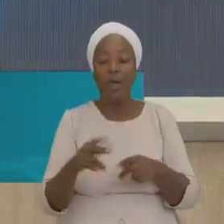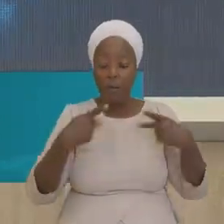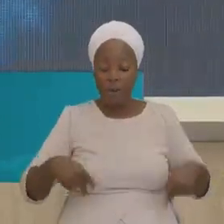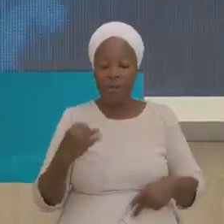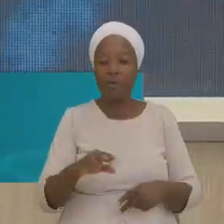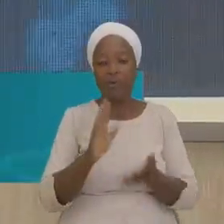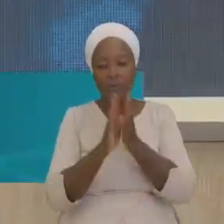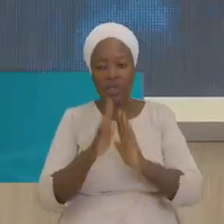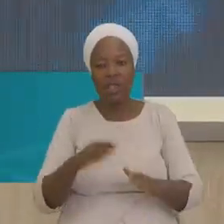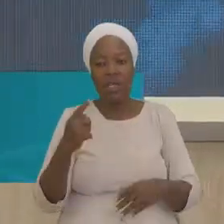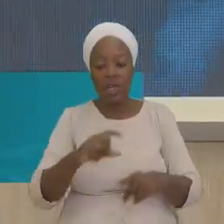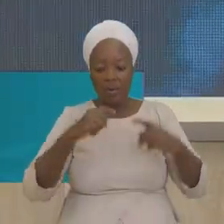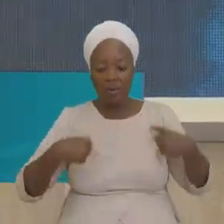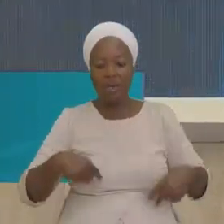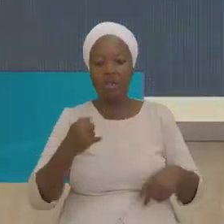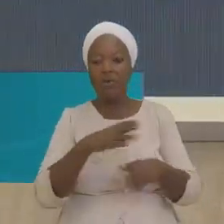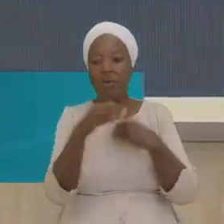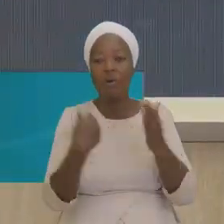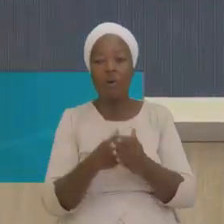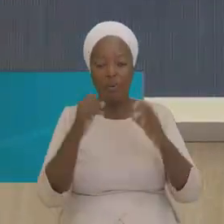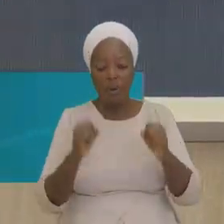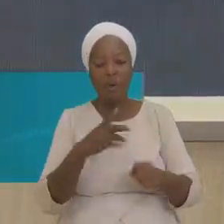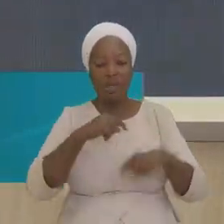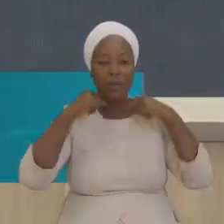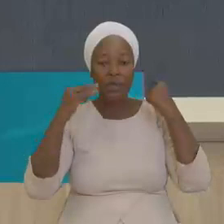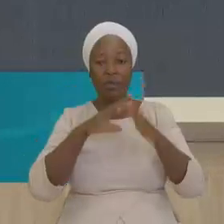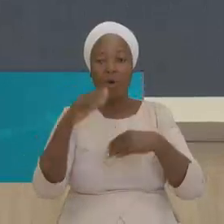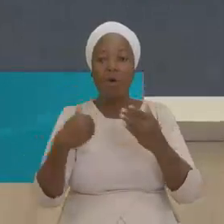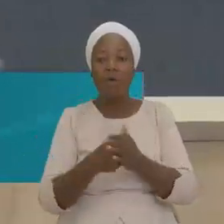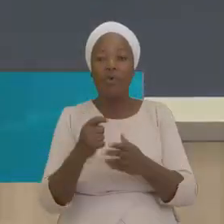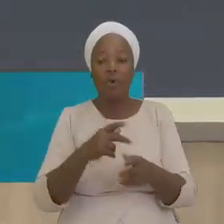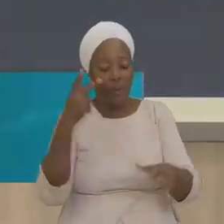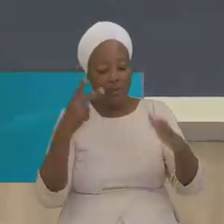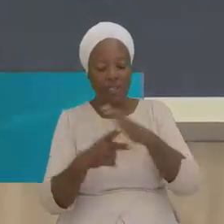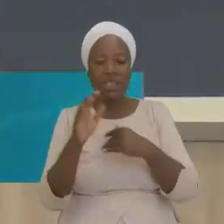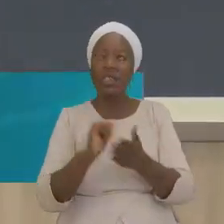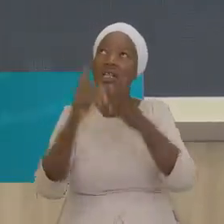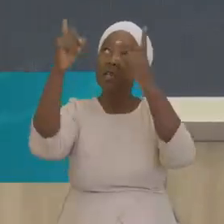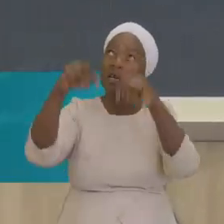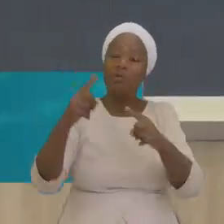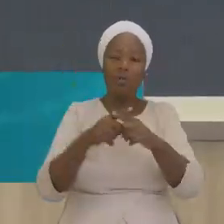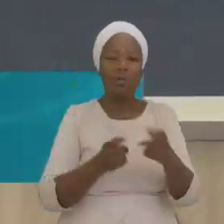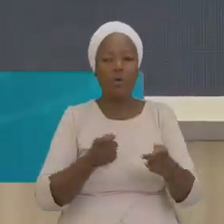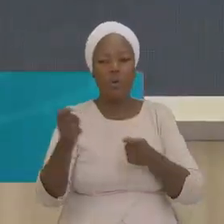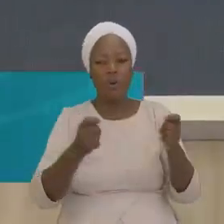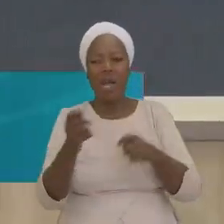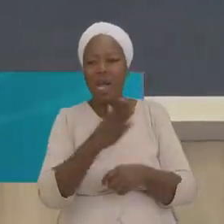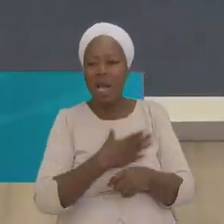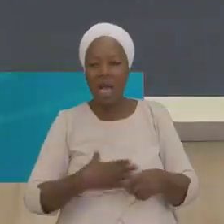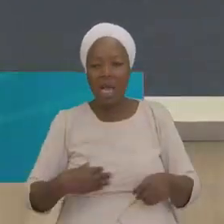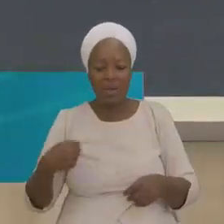power, the prince of prophecy that comes to reign, and we